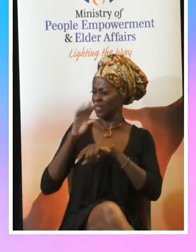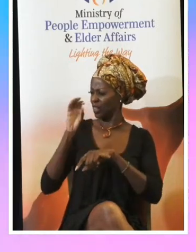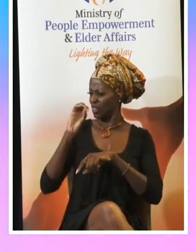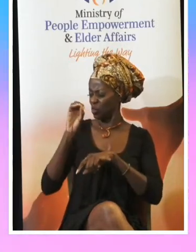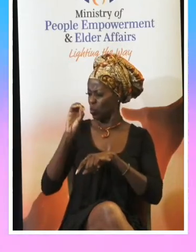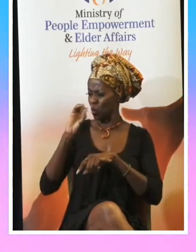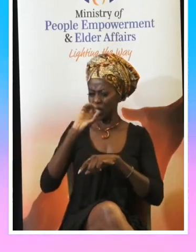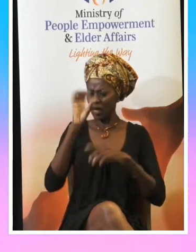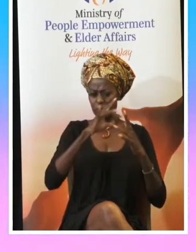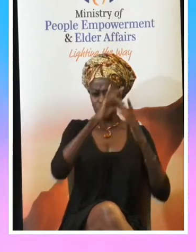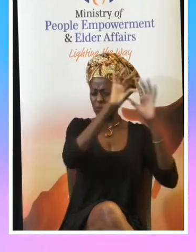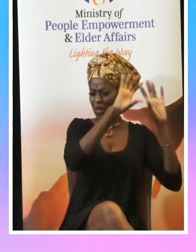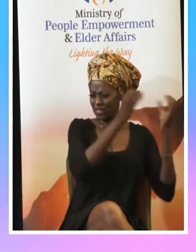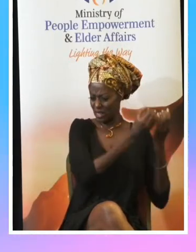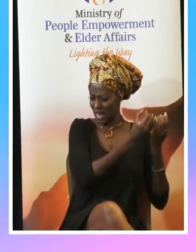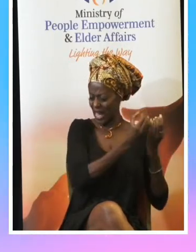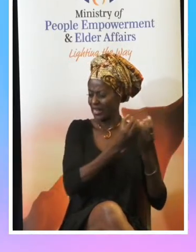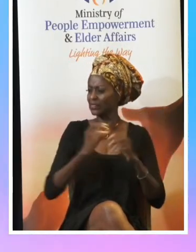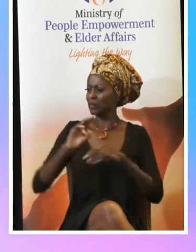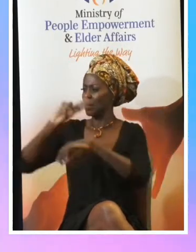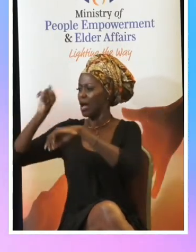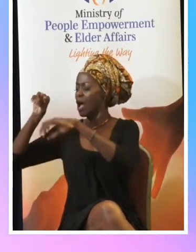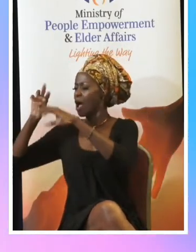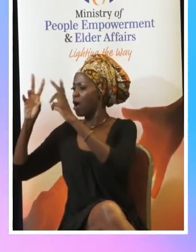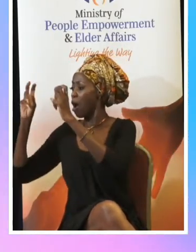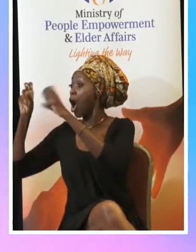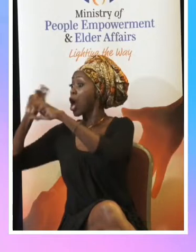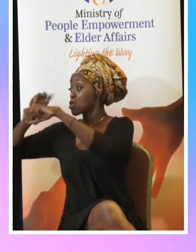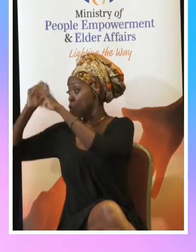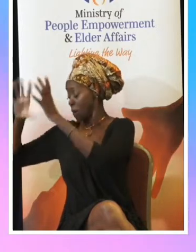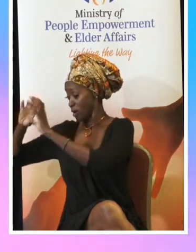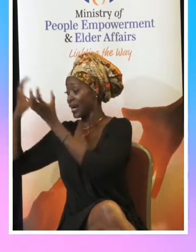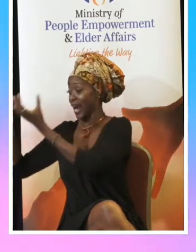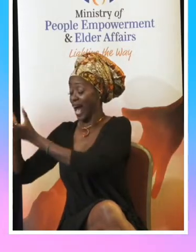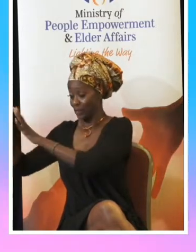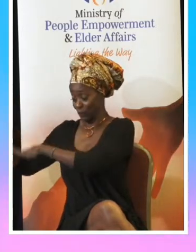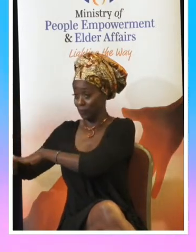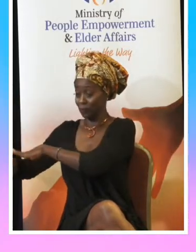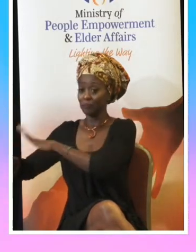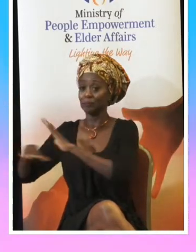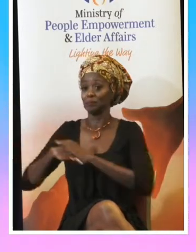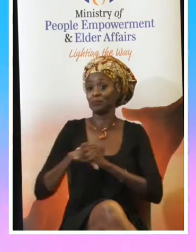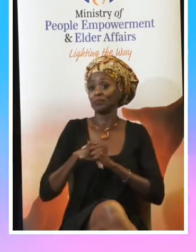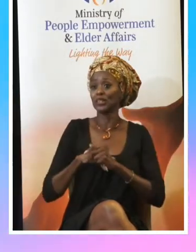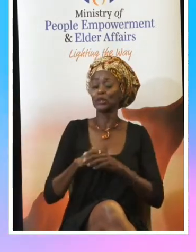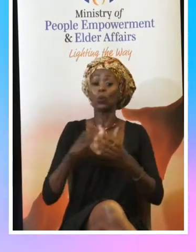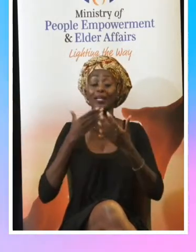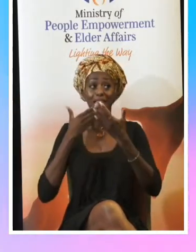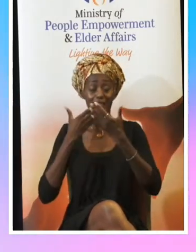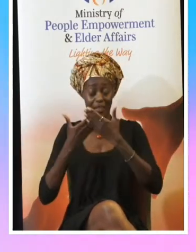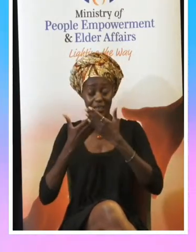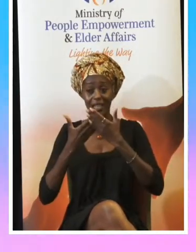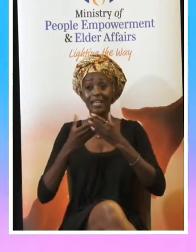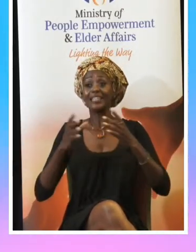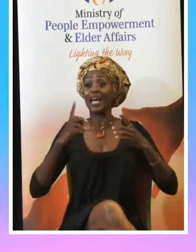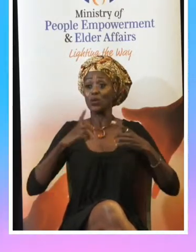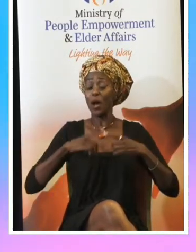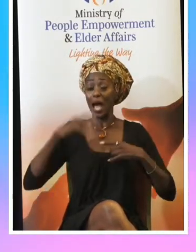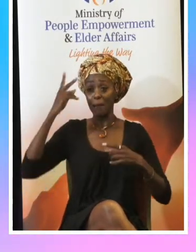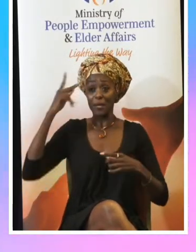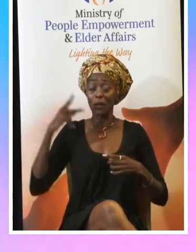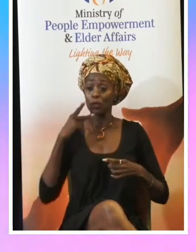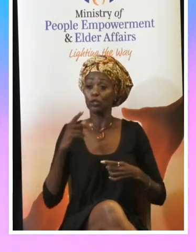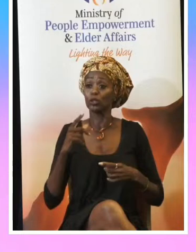to let the children express themselves, and it's good that you have parents that were able to help fight the cause. But my